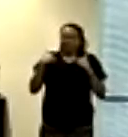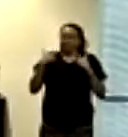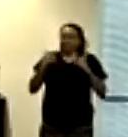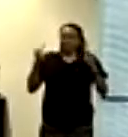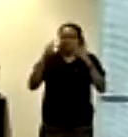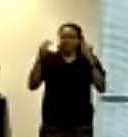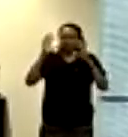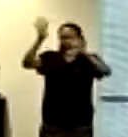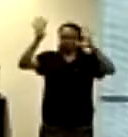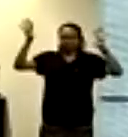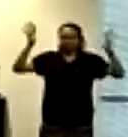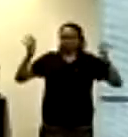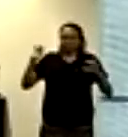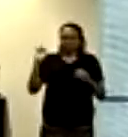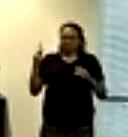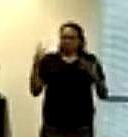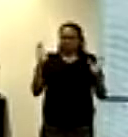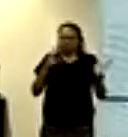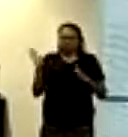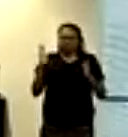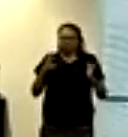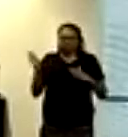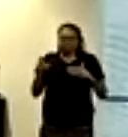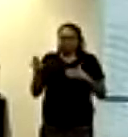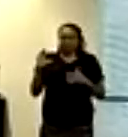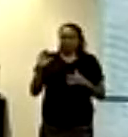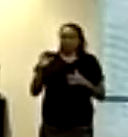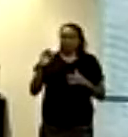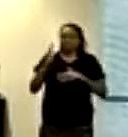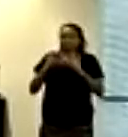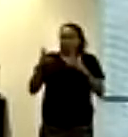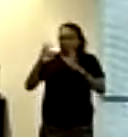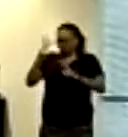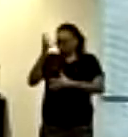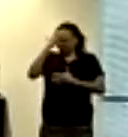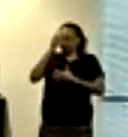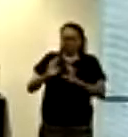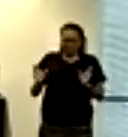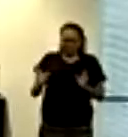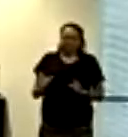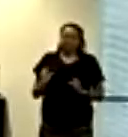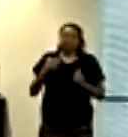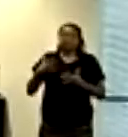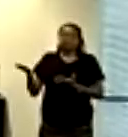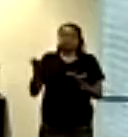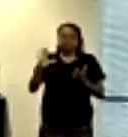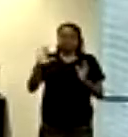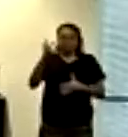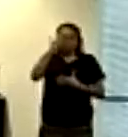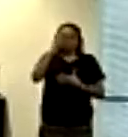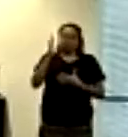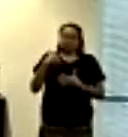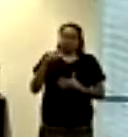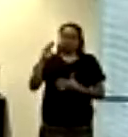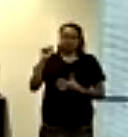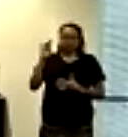Chuck's already game planning. Ozzy has his costume ready. So come with your costume. We're going to have some raffle prizes